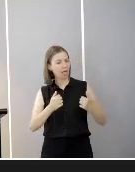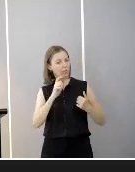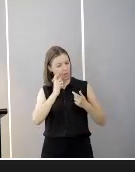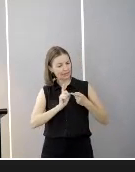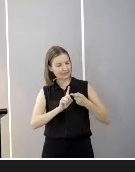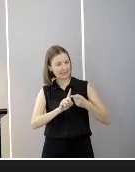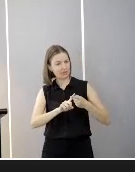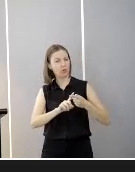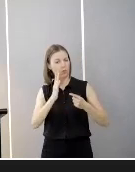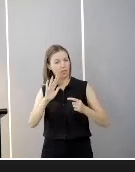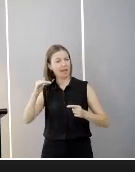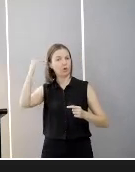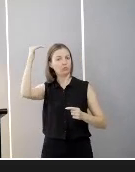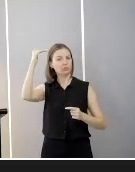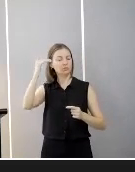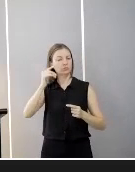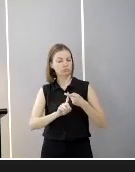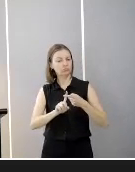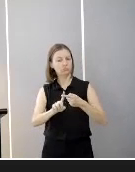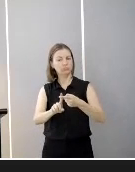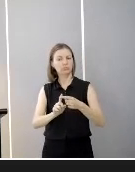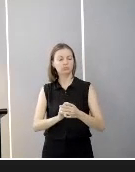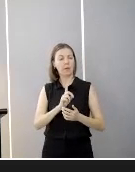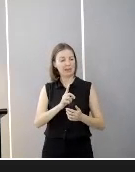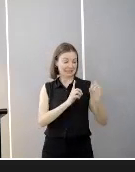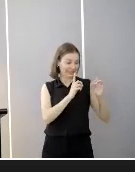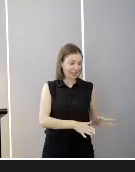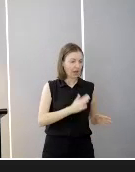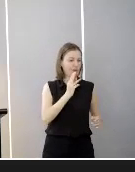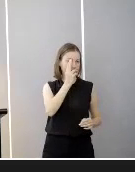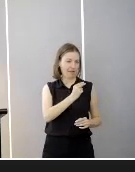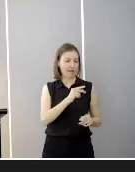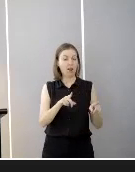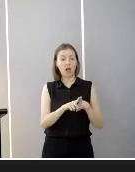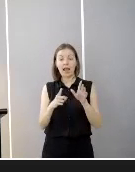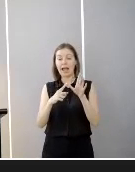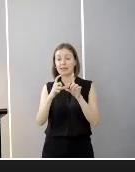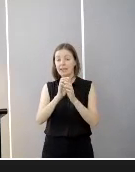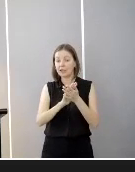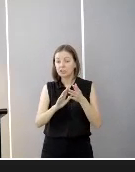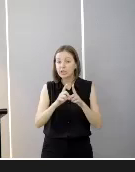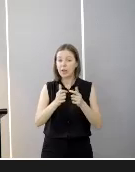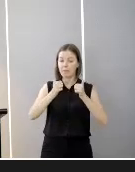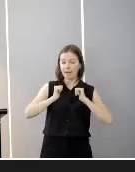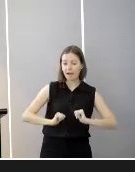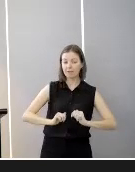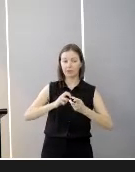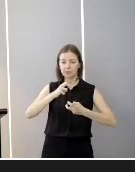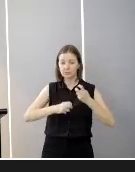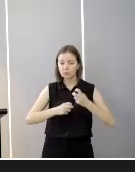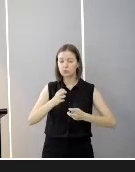health conditions that are quite common and that emerge when people are young. So things like ADHD and conduct disorders tend to emerge